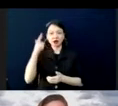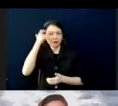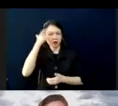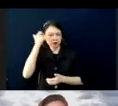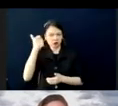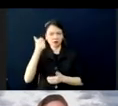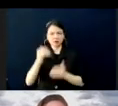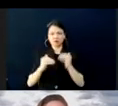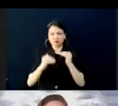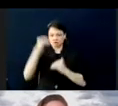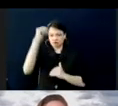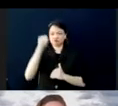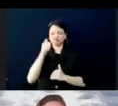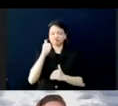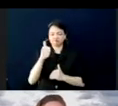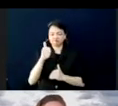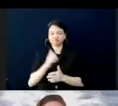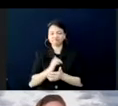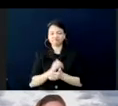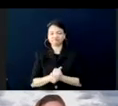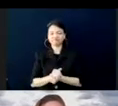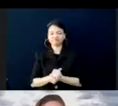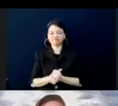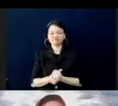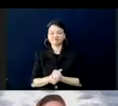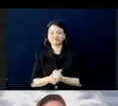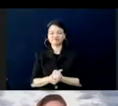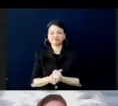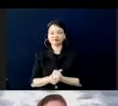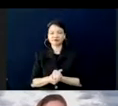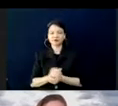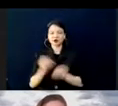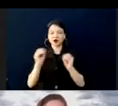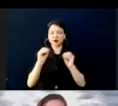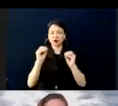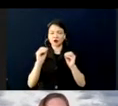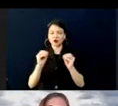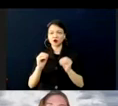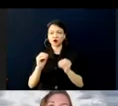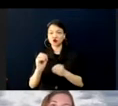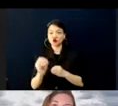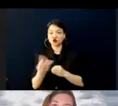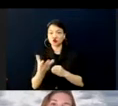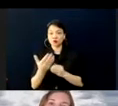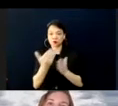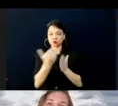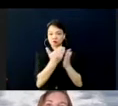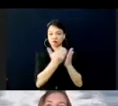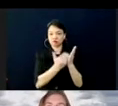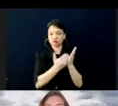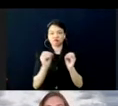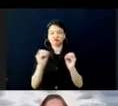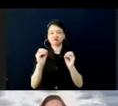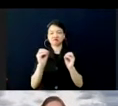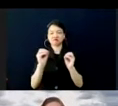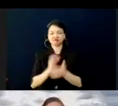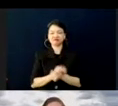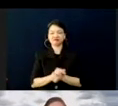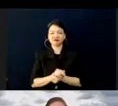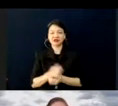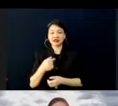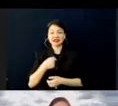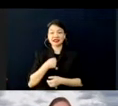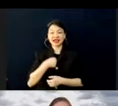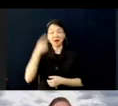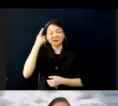Okay, very good. Don't have the resources, that's another great one. All right, wonderful. And I think that, you know, what everyone was saying in